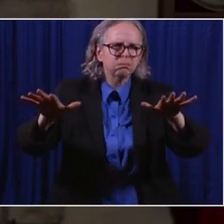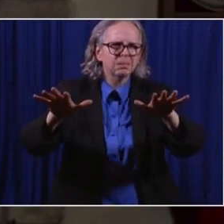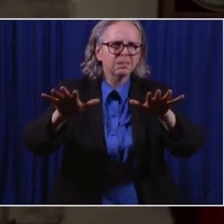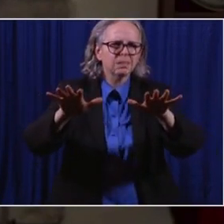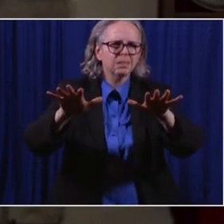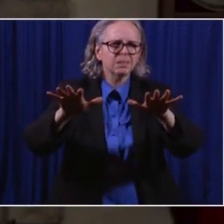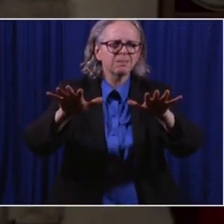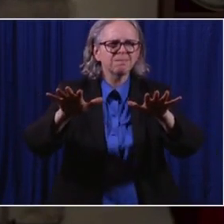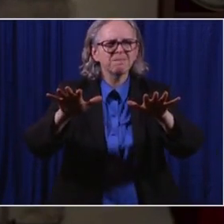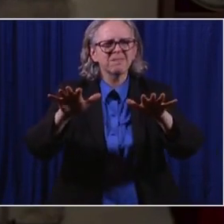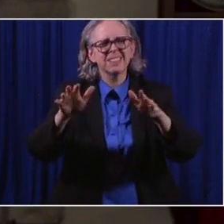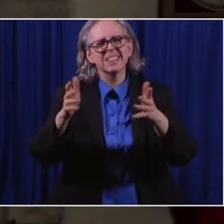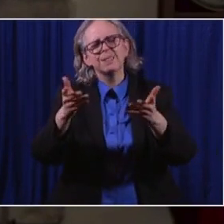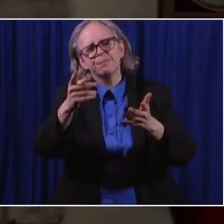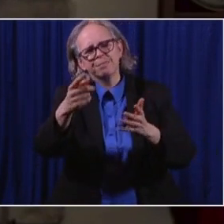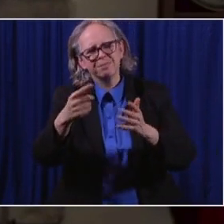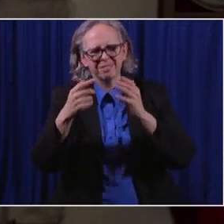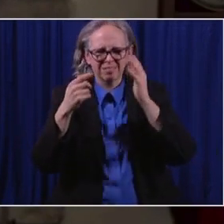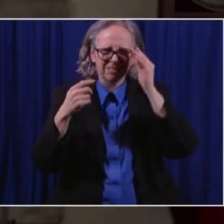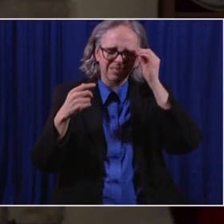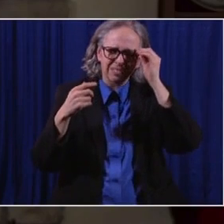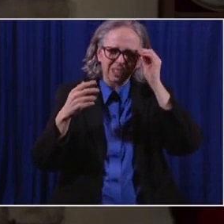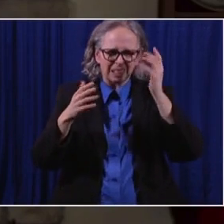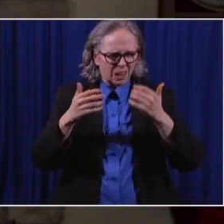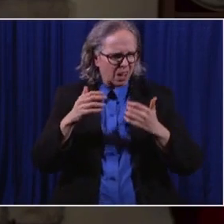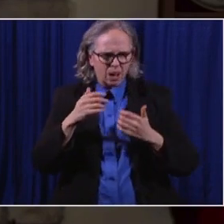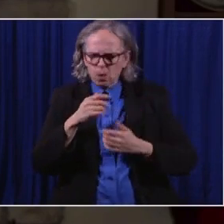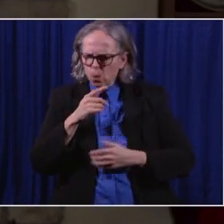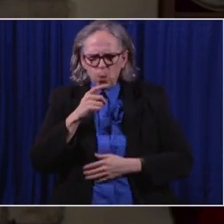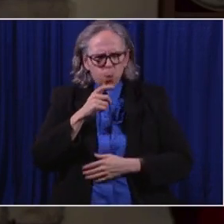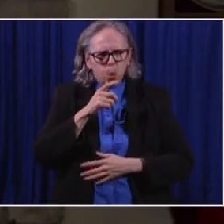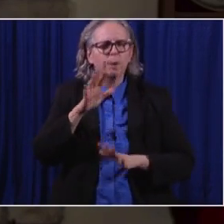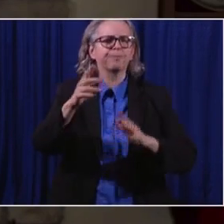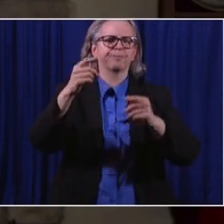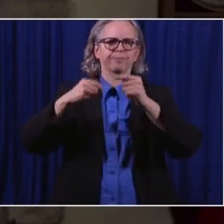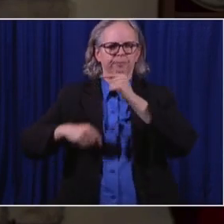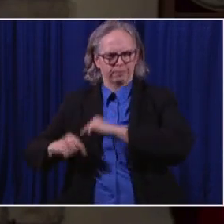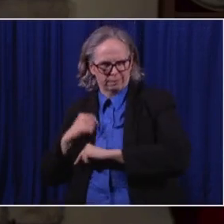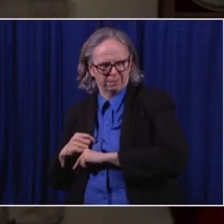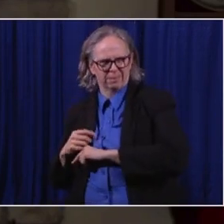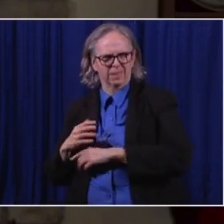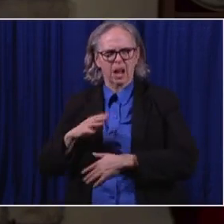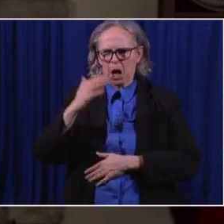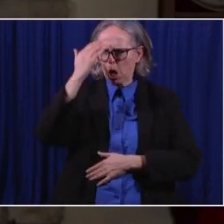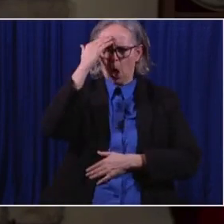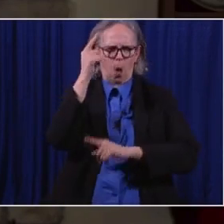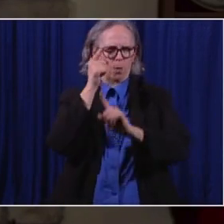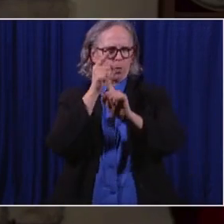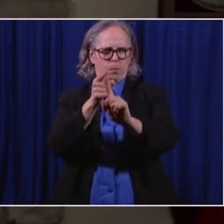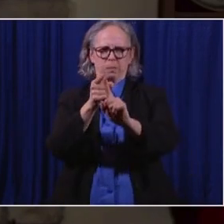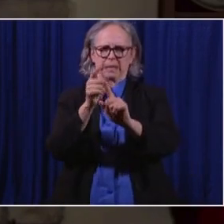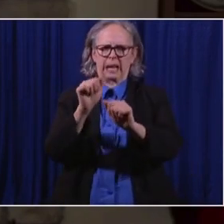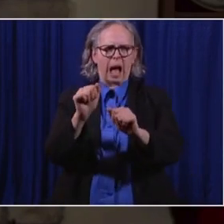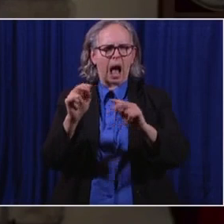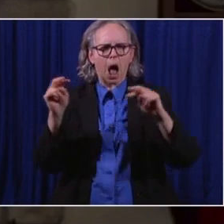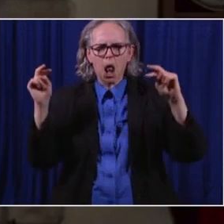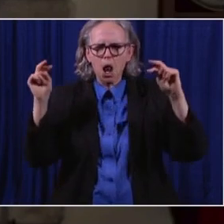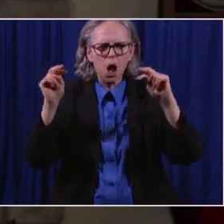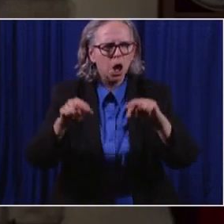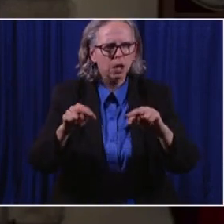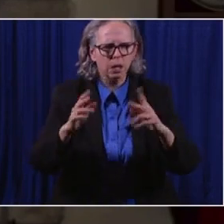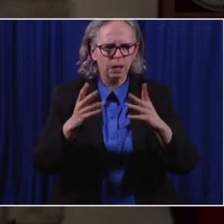potential liability to dying from this is age. It's the best predictor, not perfect. You have 30-year-olds that die, but it's